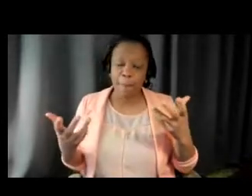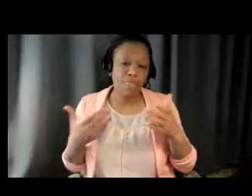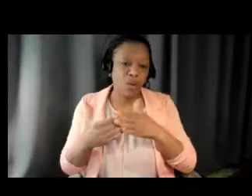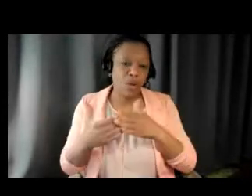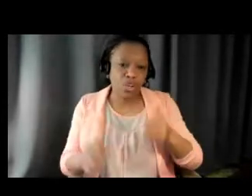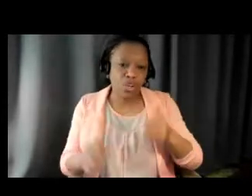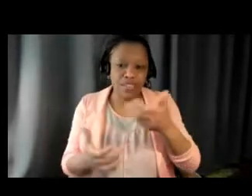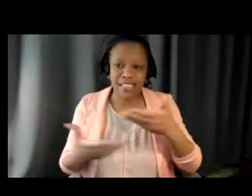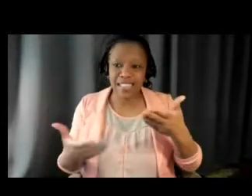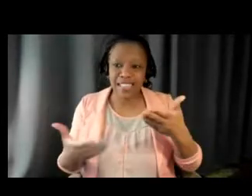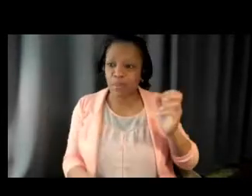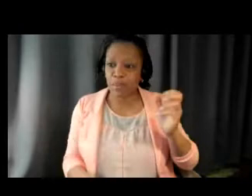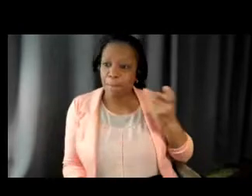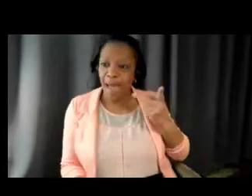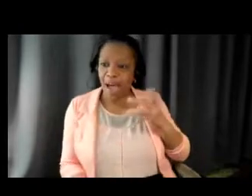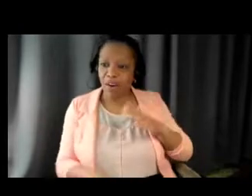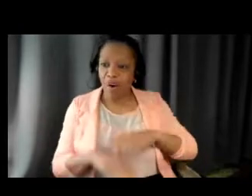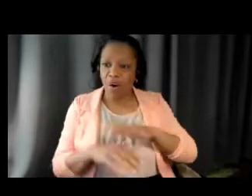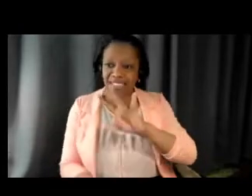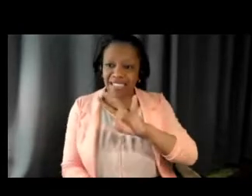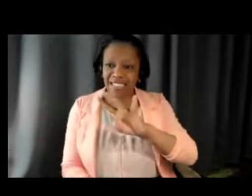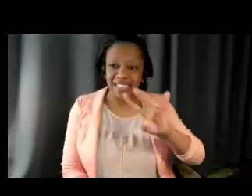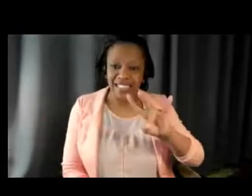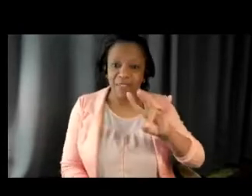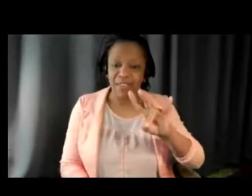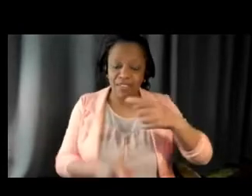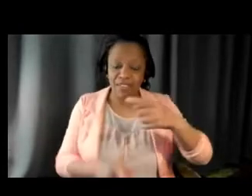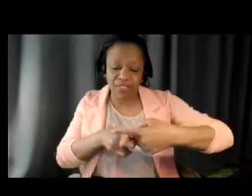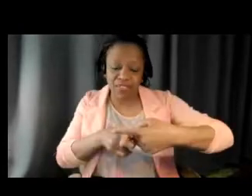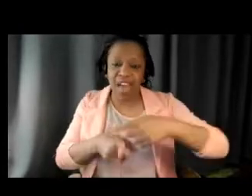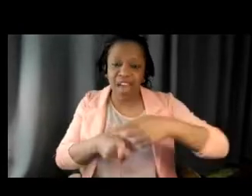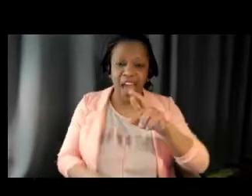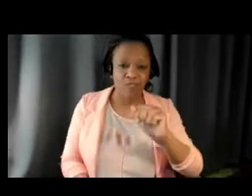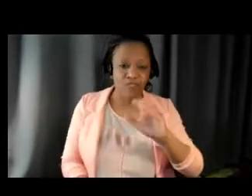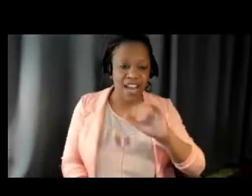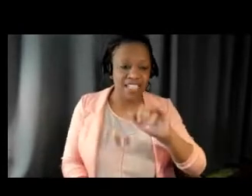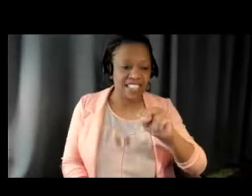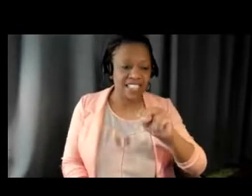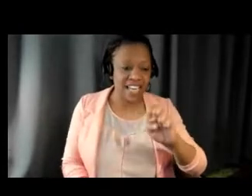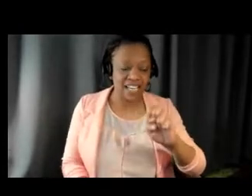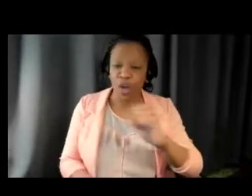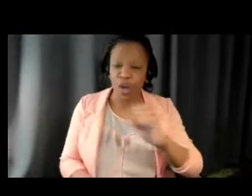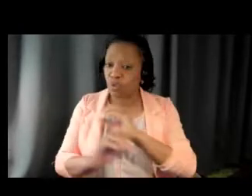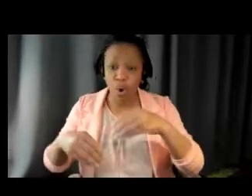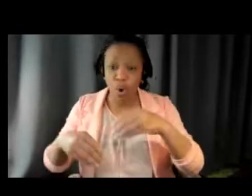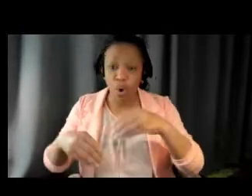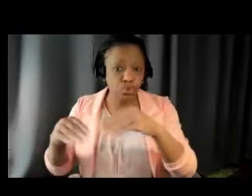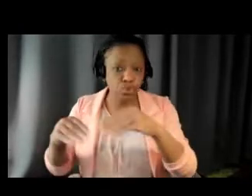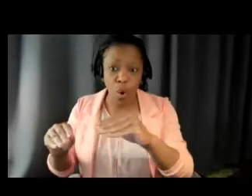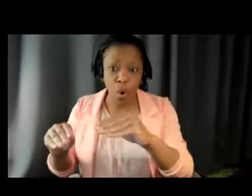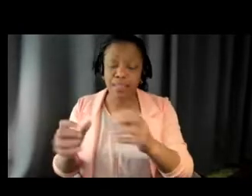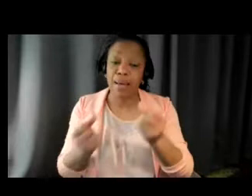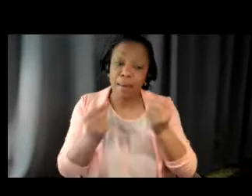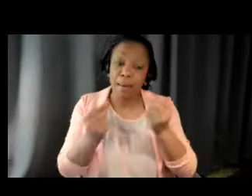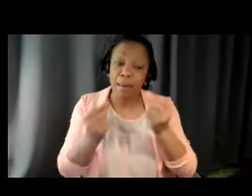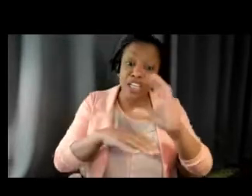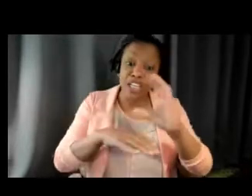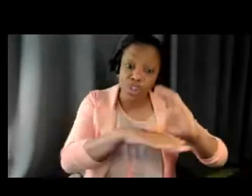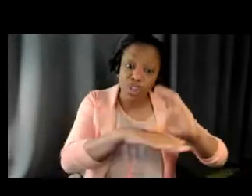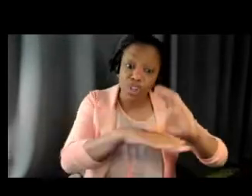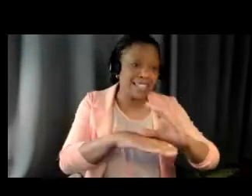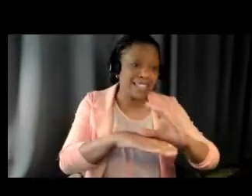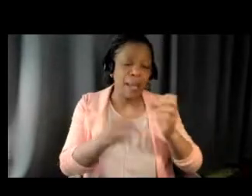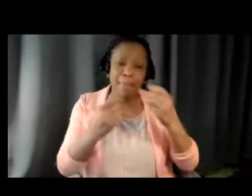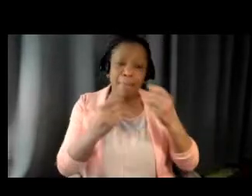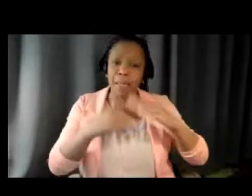and Racine. There are no stores or anything, a lot of churches and just burnt out things. So this is perfect.